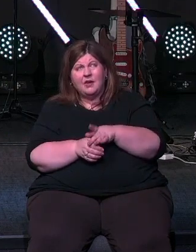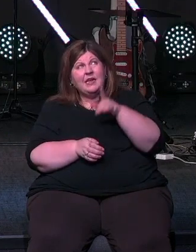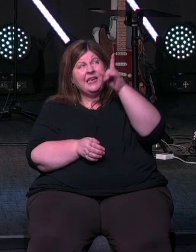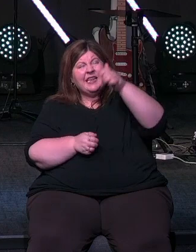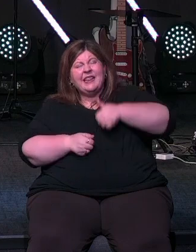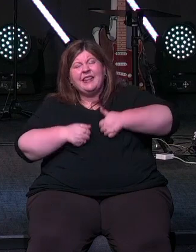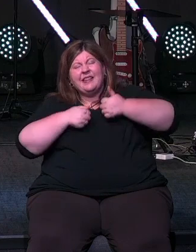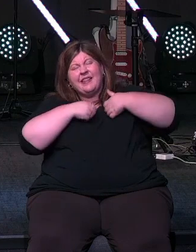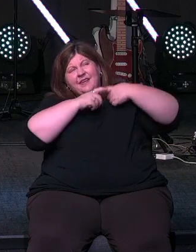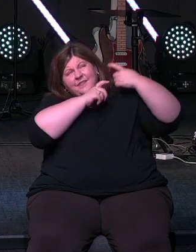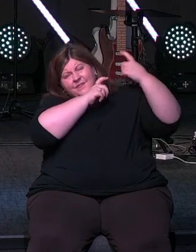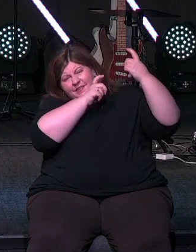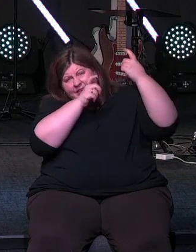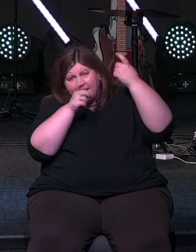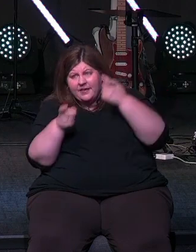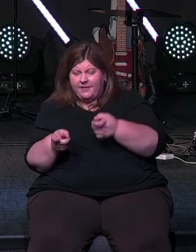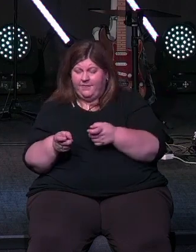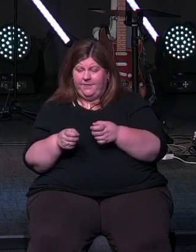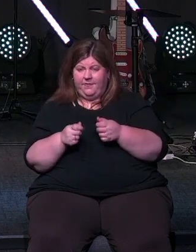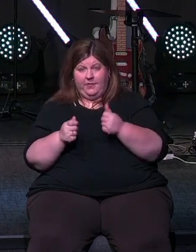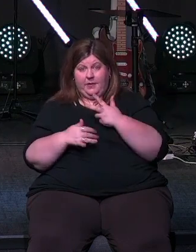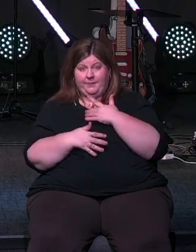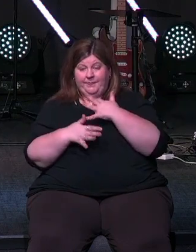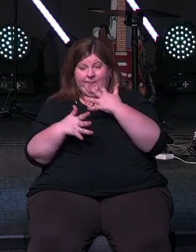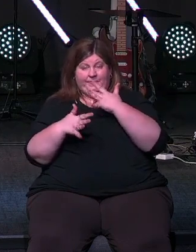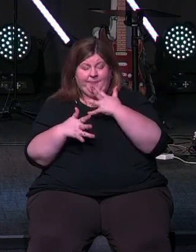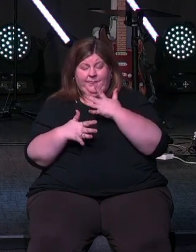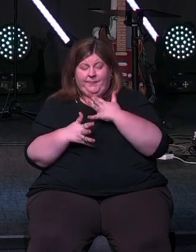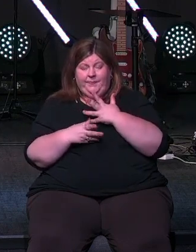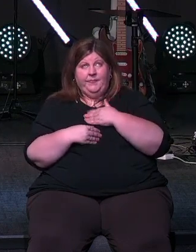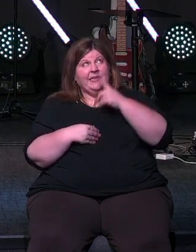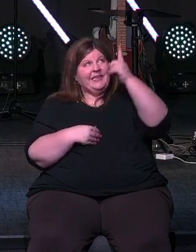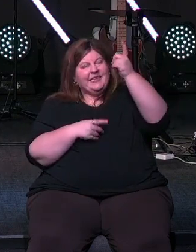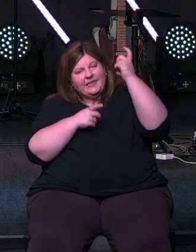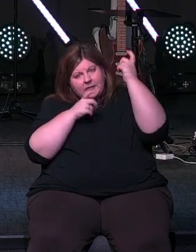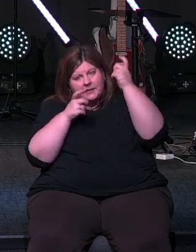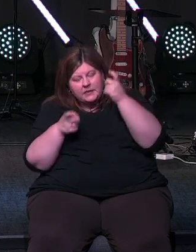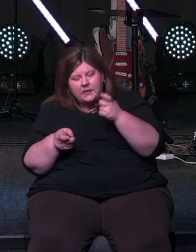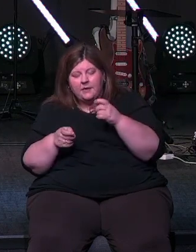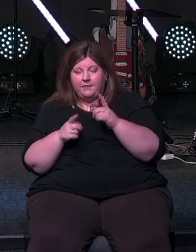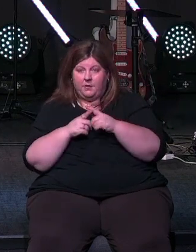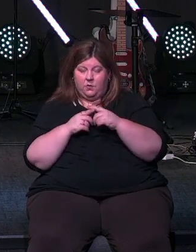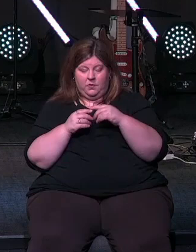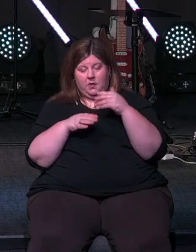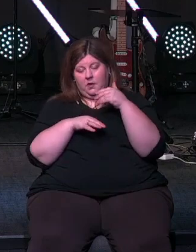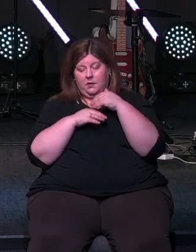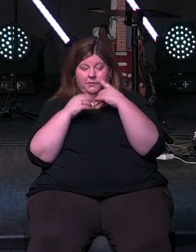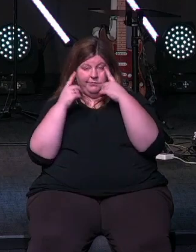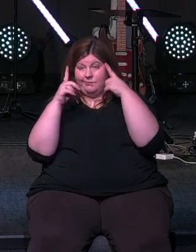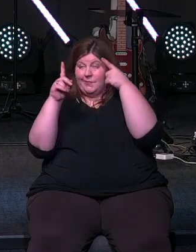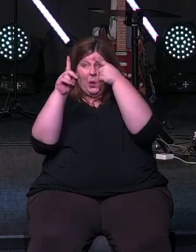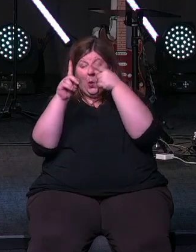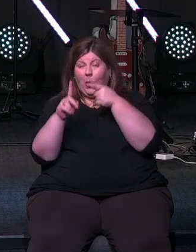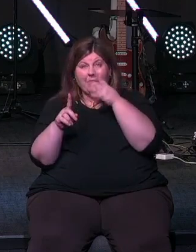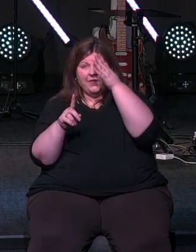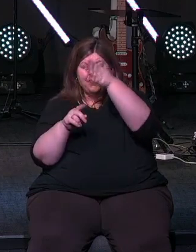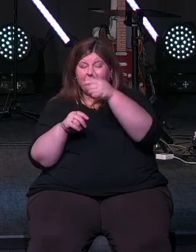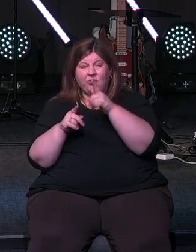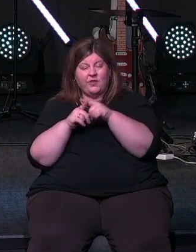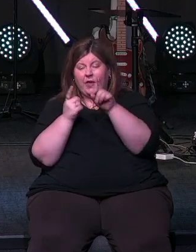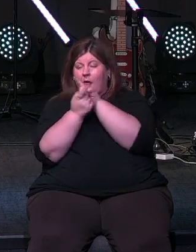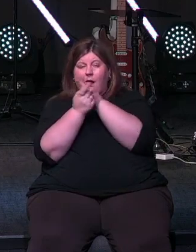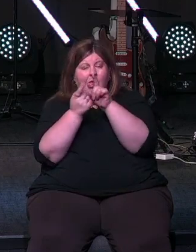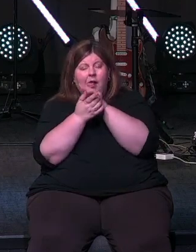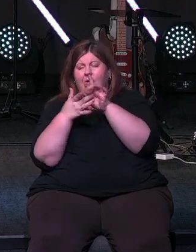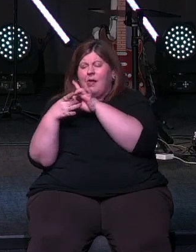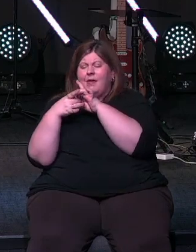gives life that you have, the air that you breathe, the breath in your lungs, the dreams that you have for your future, the relationships that you have, the things that